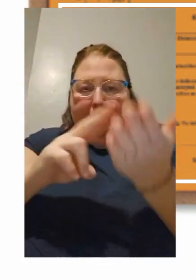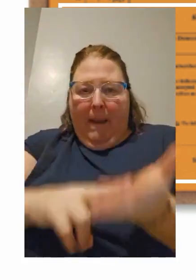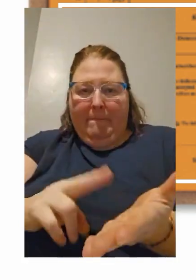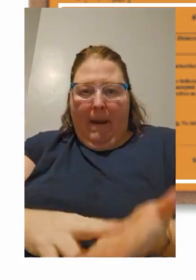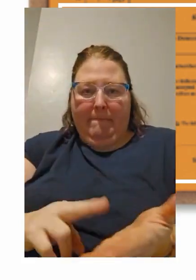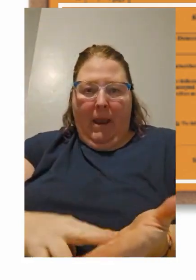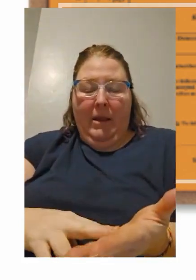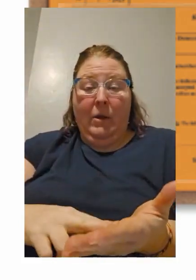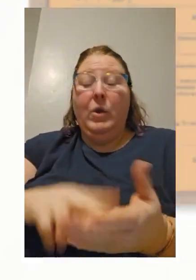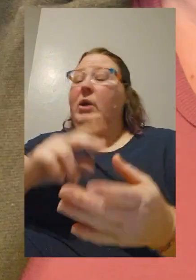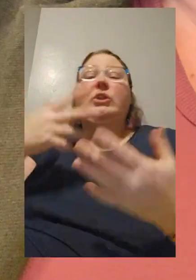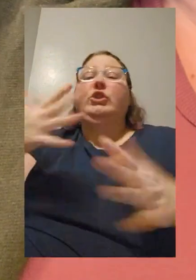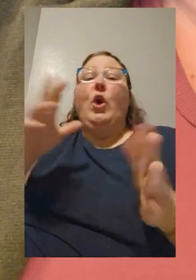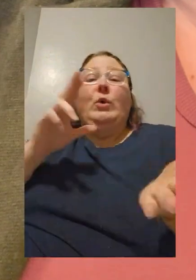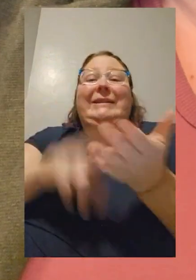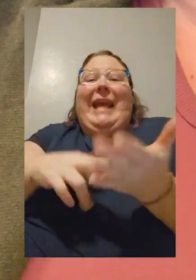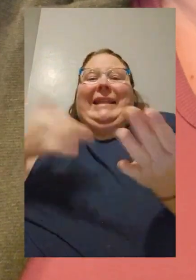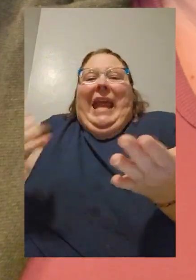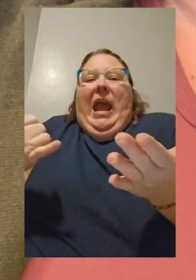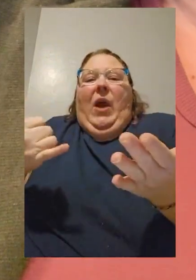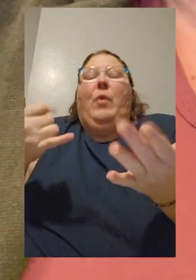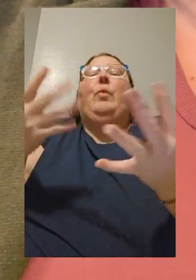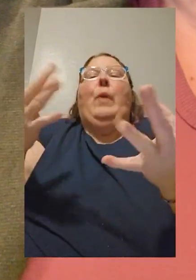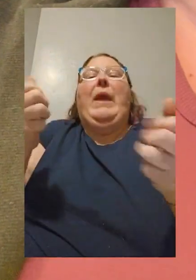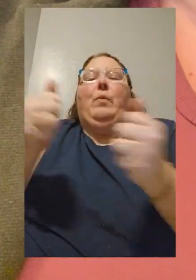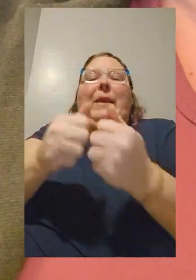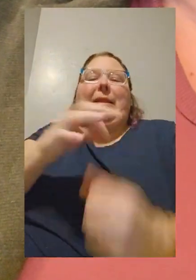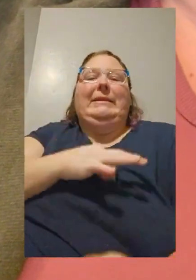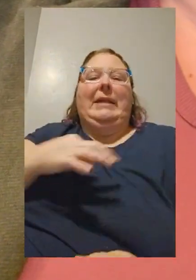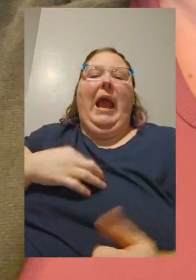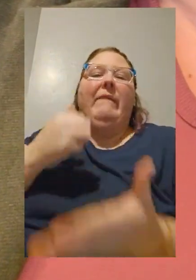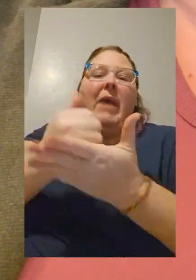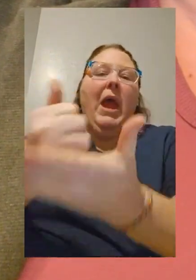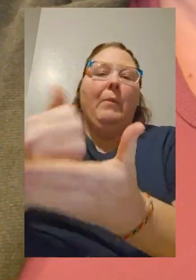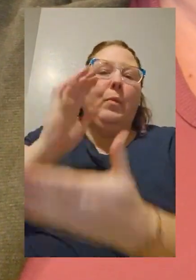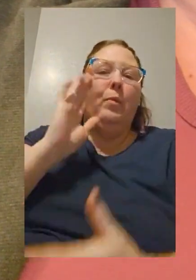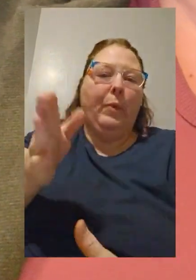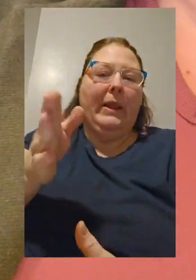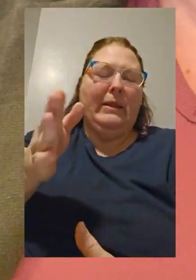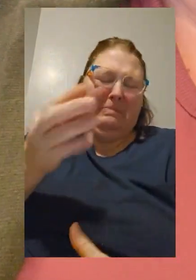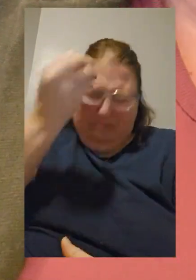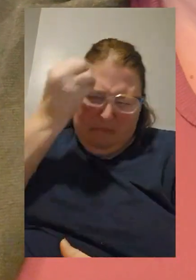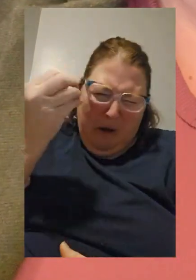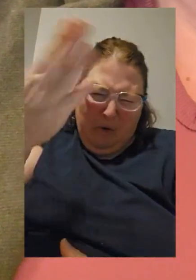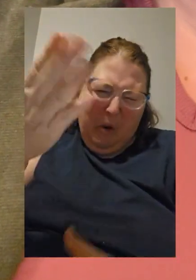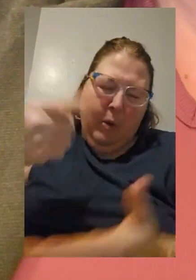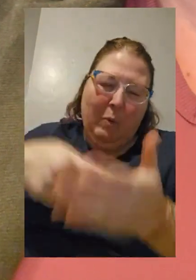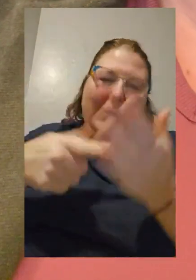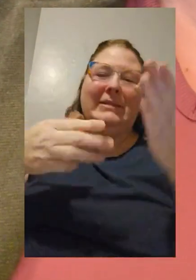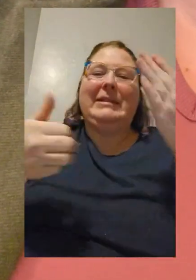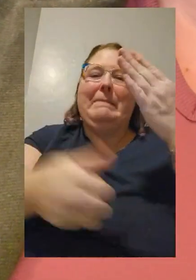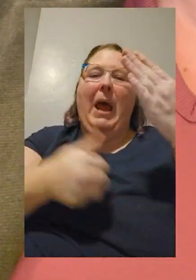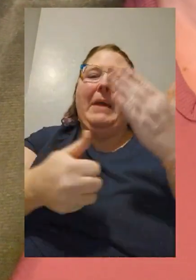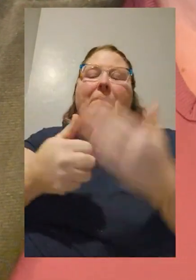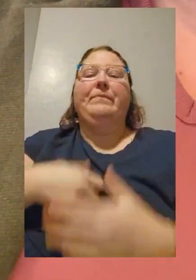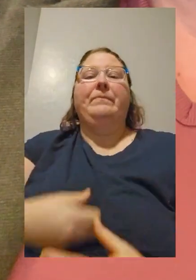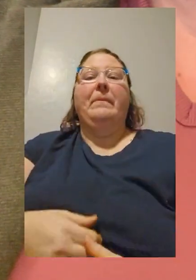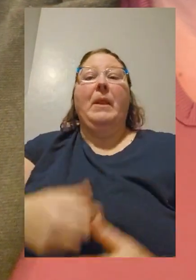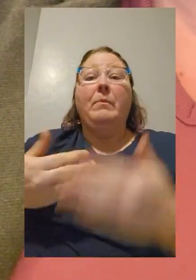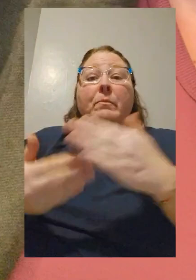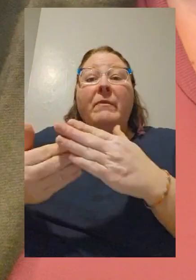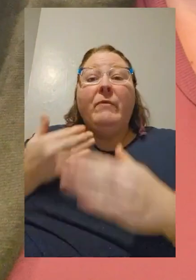these petitions. You're not going to fill this out until you're done, and probably with a campaign staffer, but I just wanted you to know what was at the bottom of the